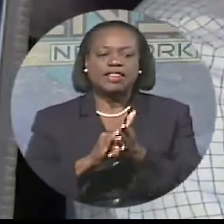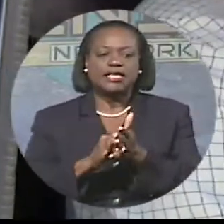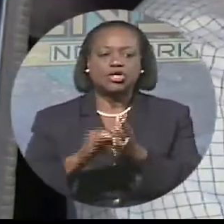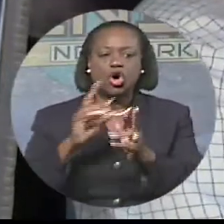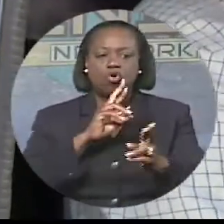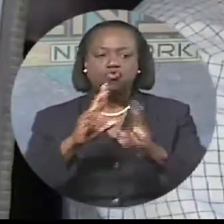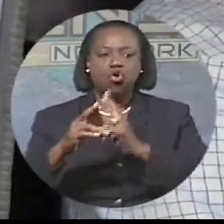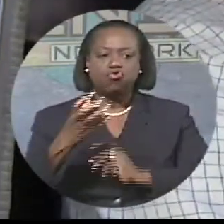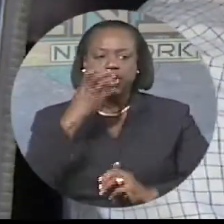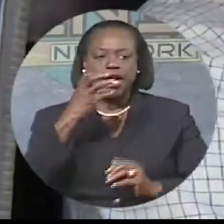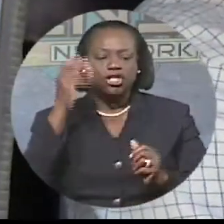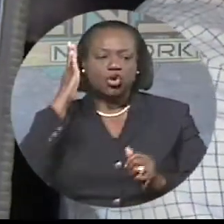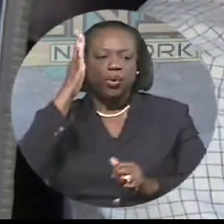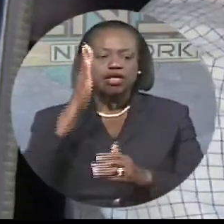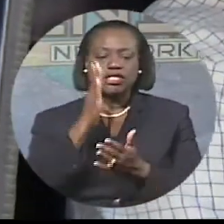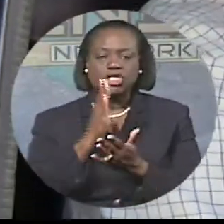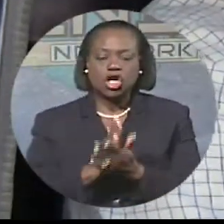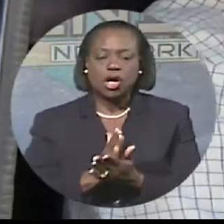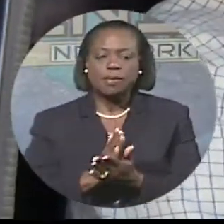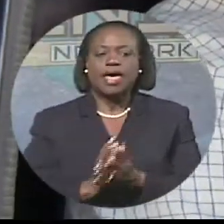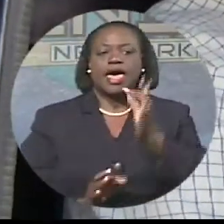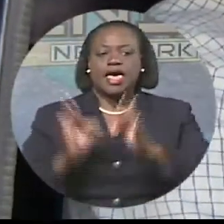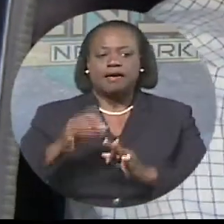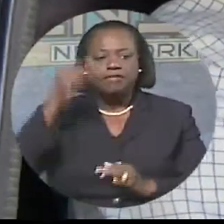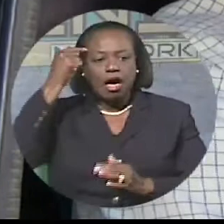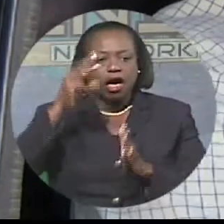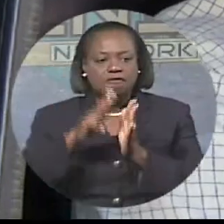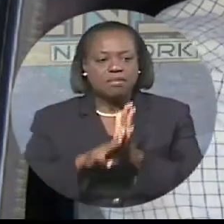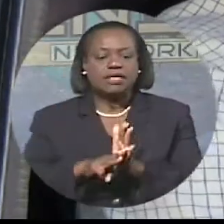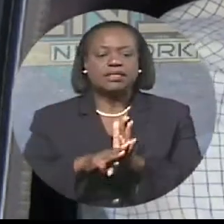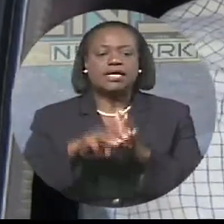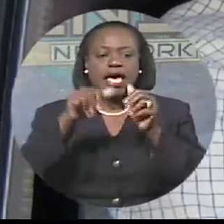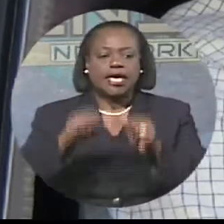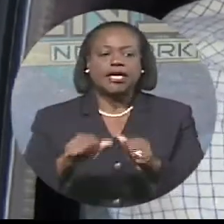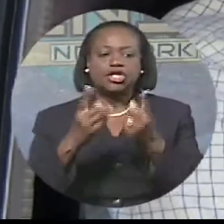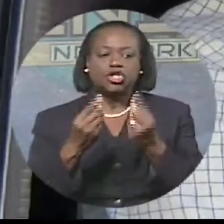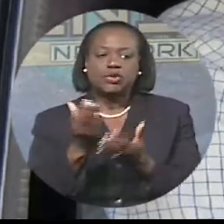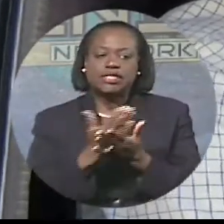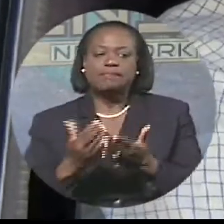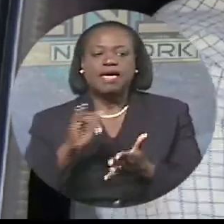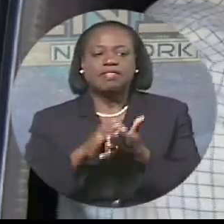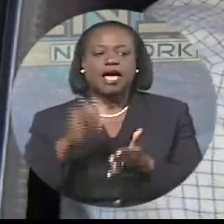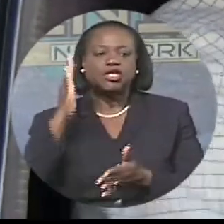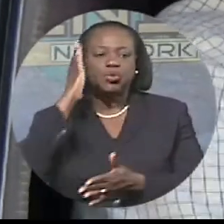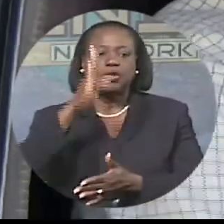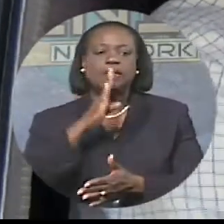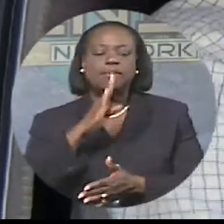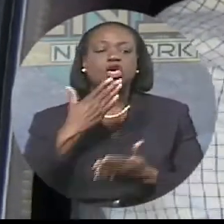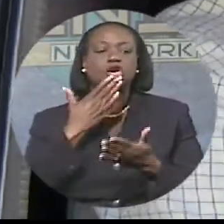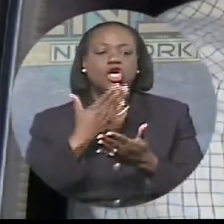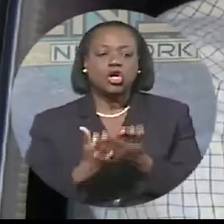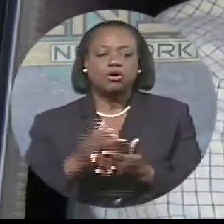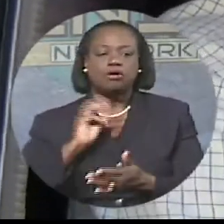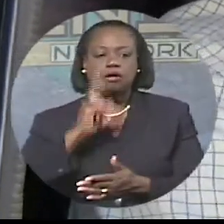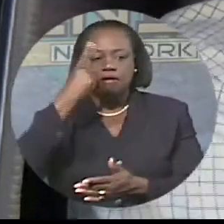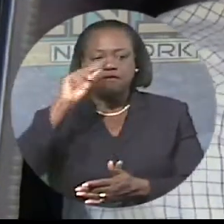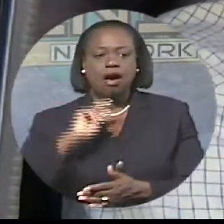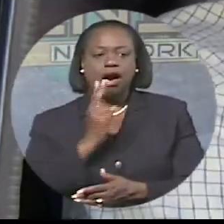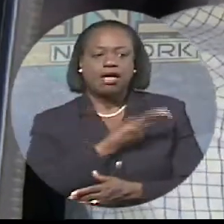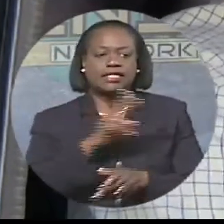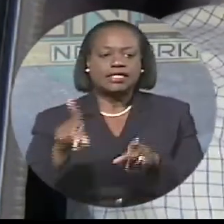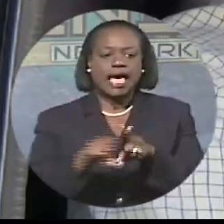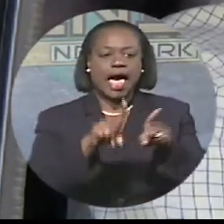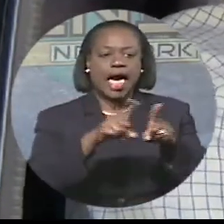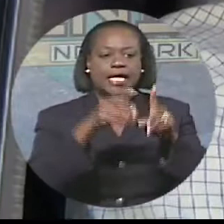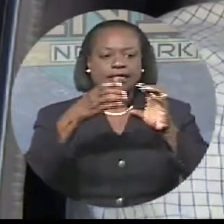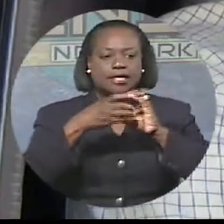stop. But if the government could really do something like that, you know, it'll be good for us. Okay. Us as owners of drivers, you know, because it's really